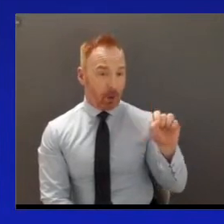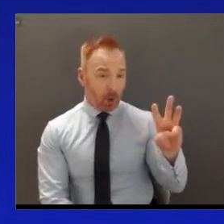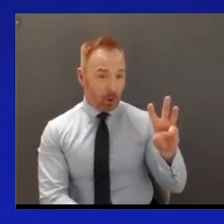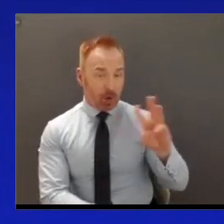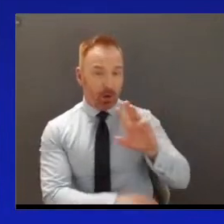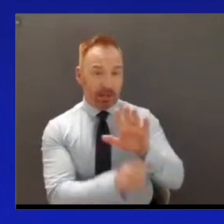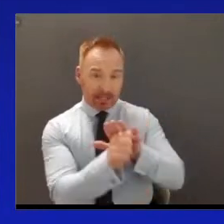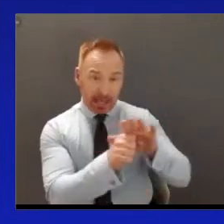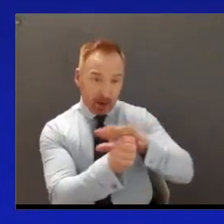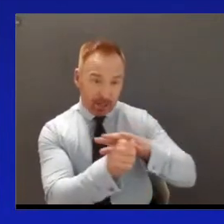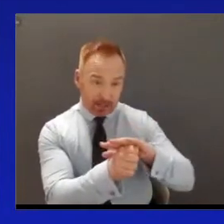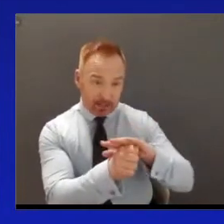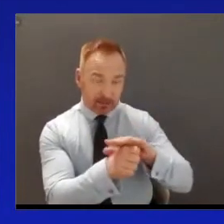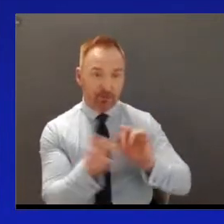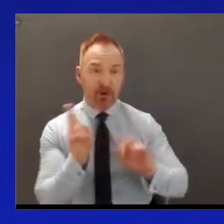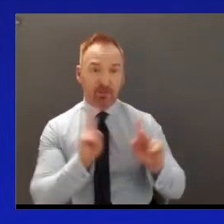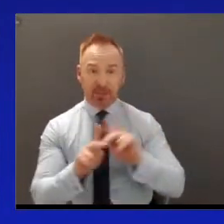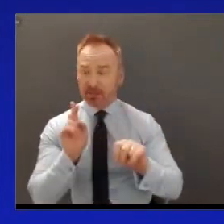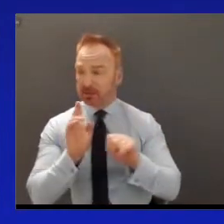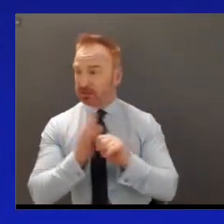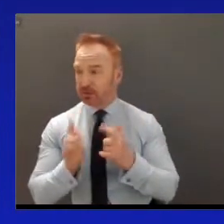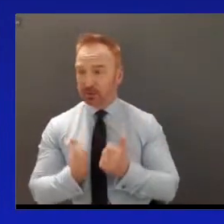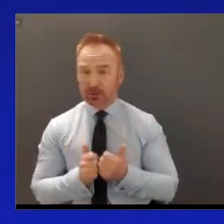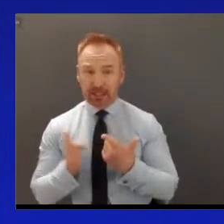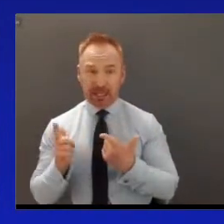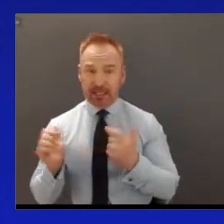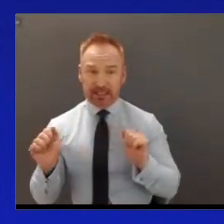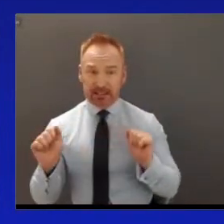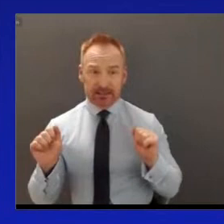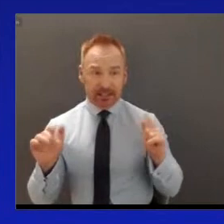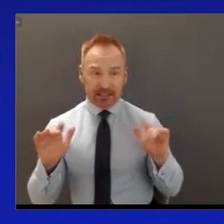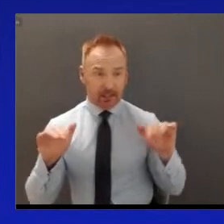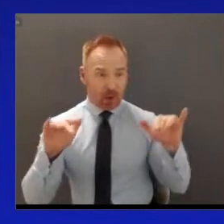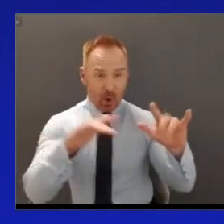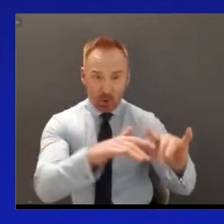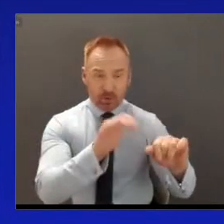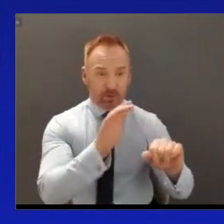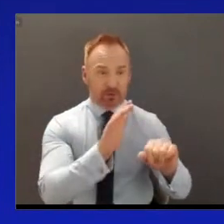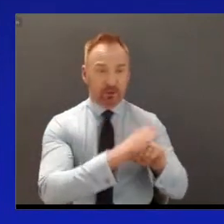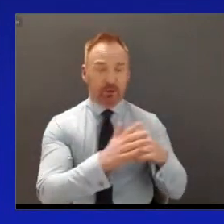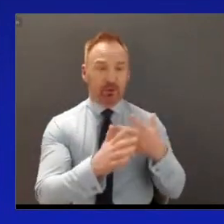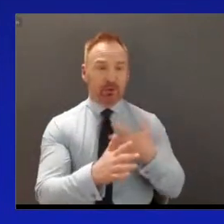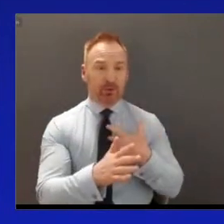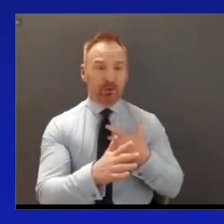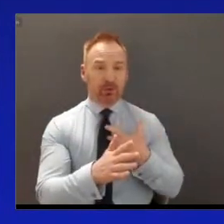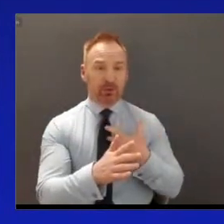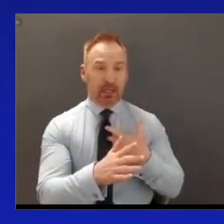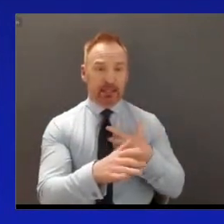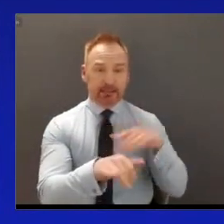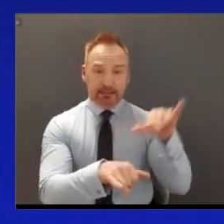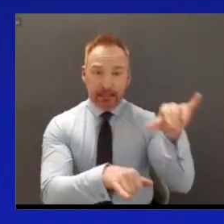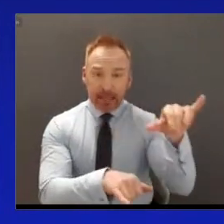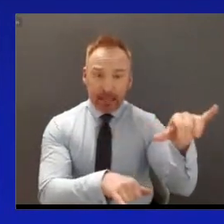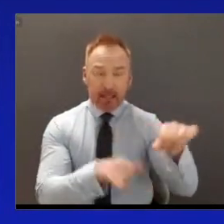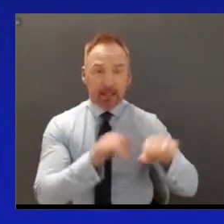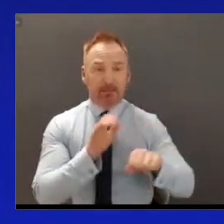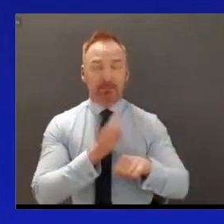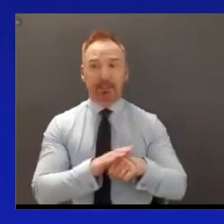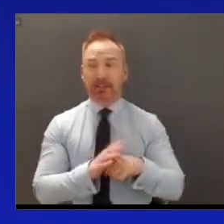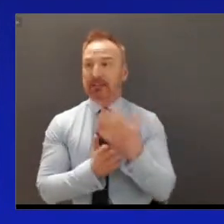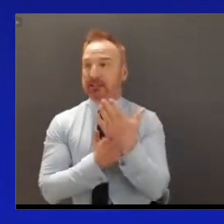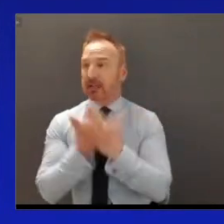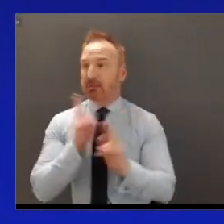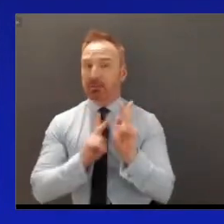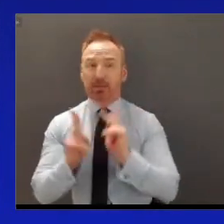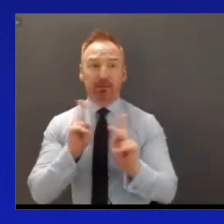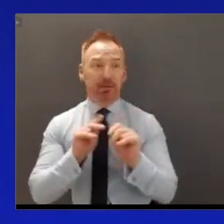we anticipate, for people who are not in shelter, they're sleeping outside? I'm not sure what the number